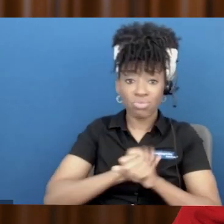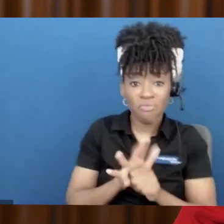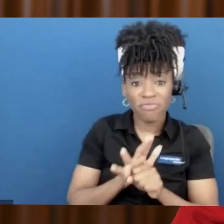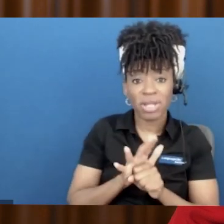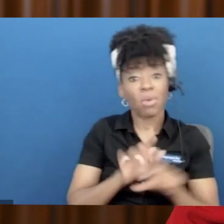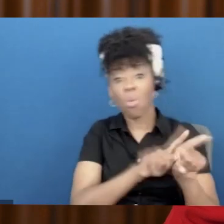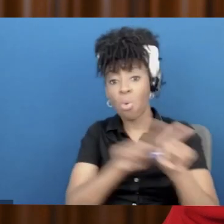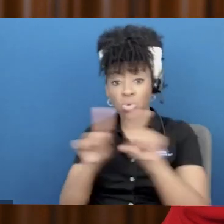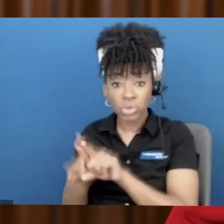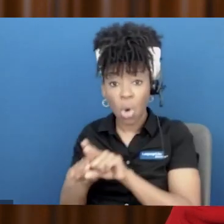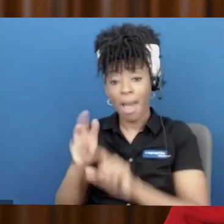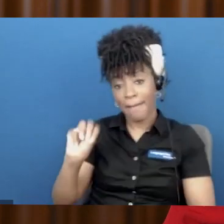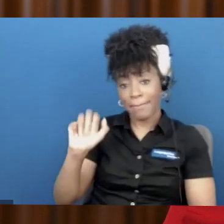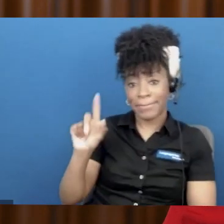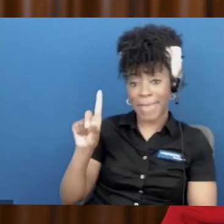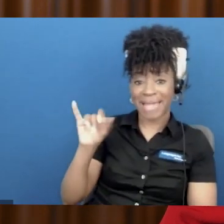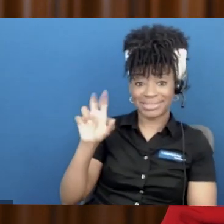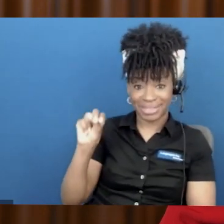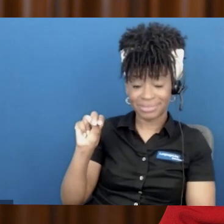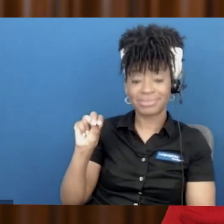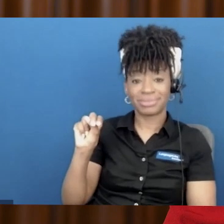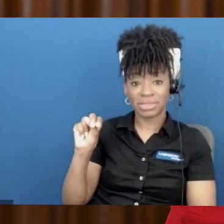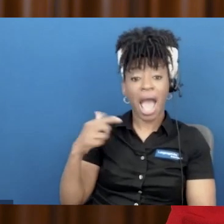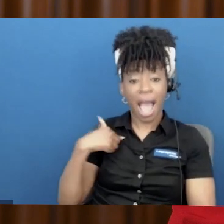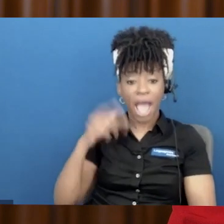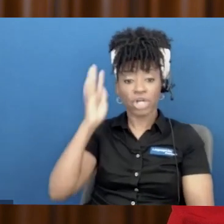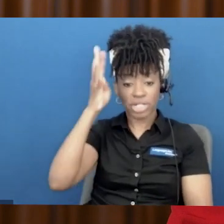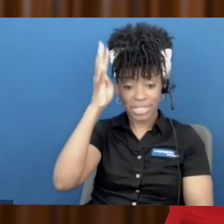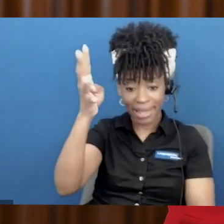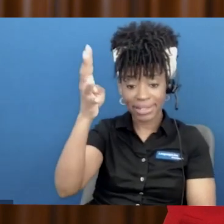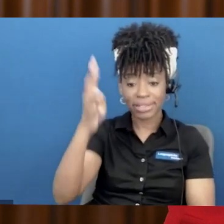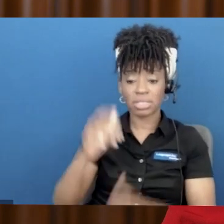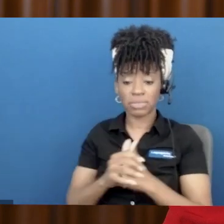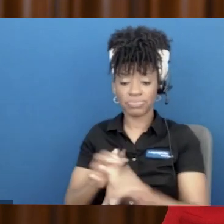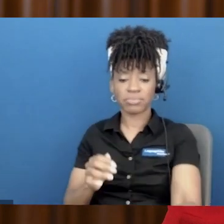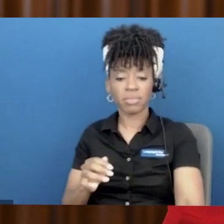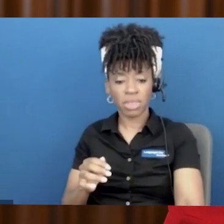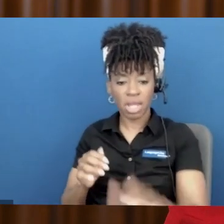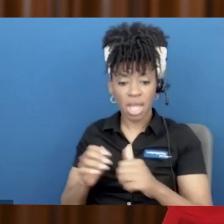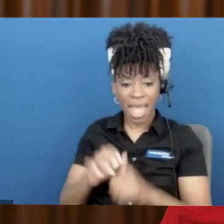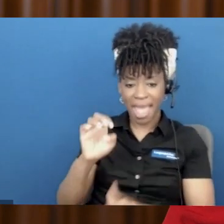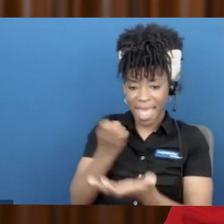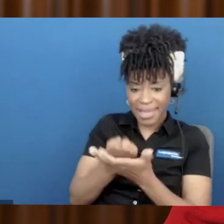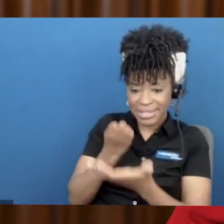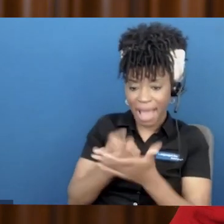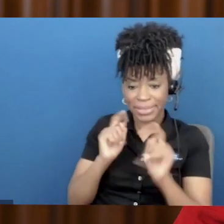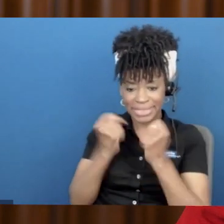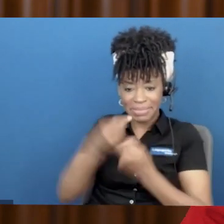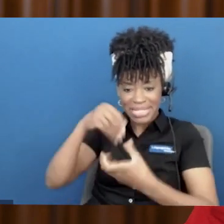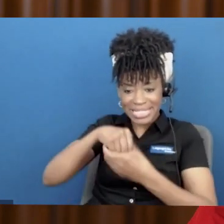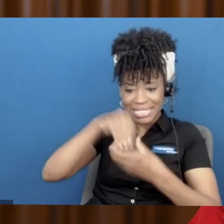Madison. That's why I created economic stabilization and recovery teams inside city government that meet